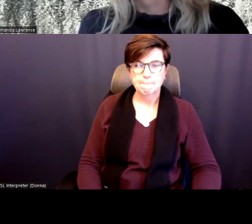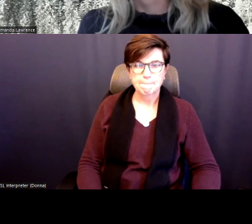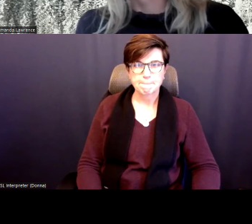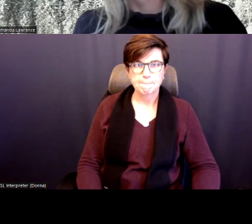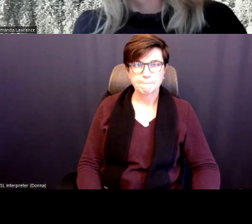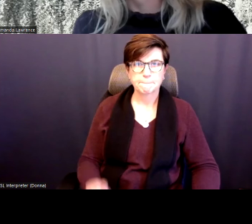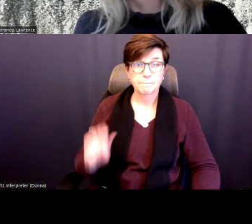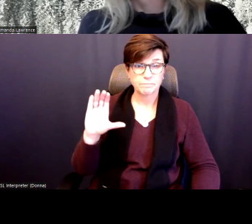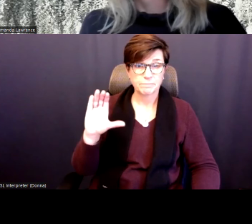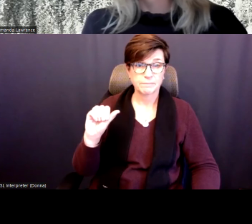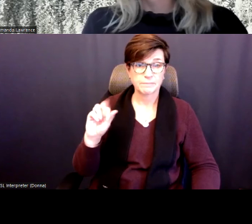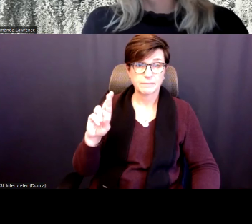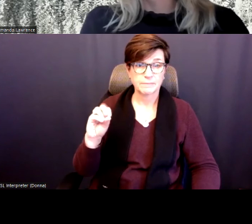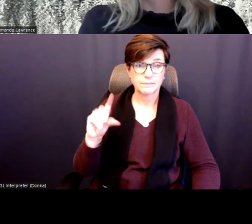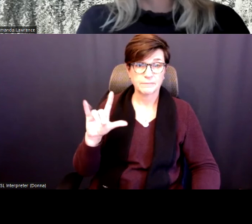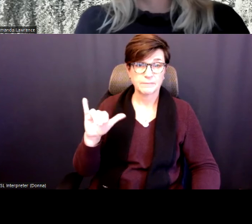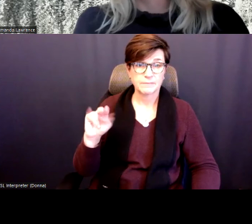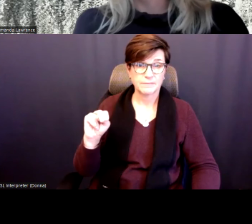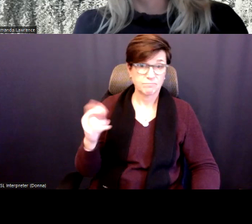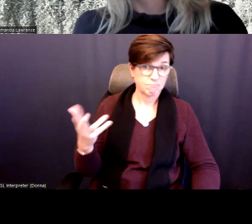Carolyn?